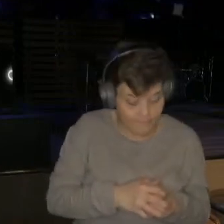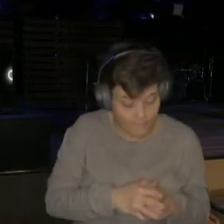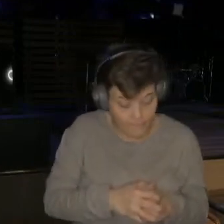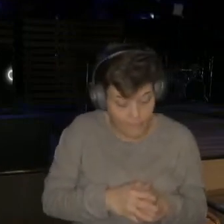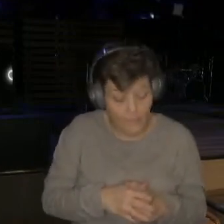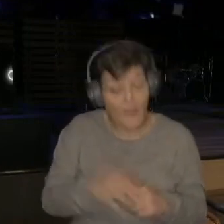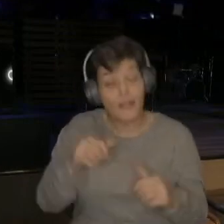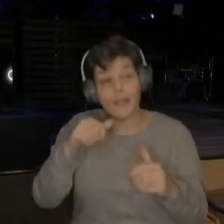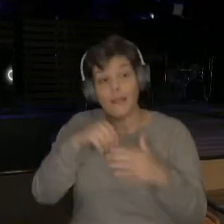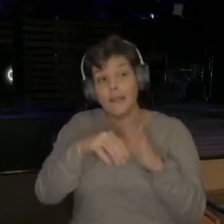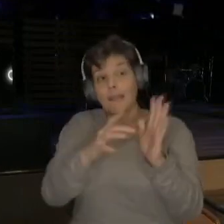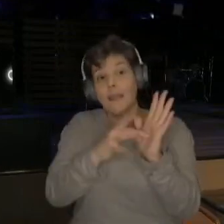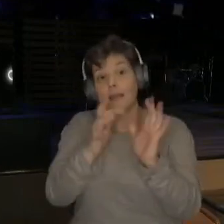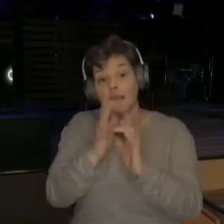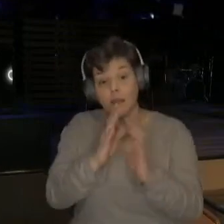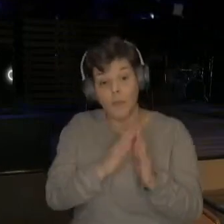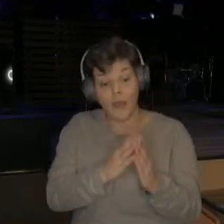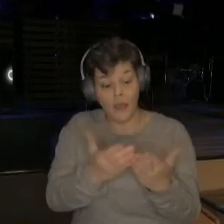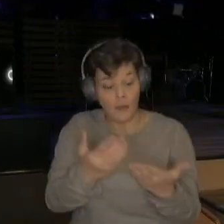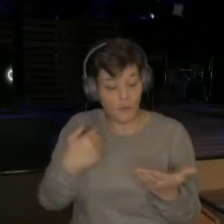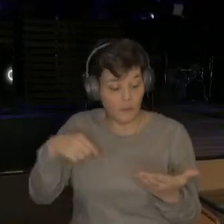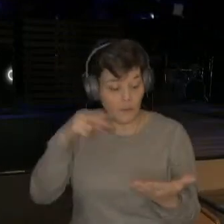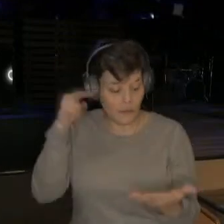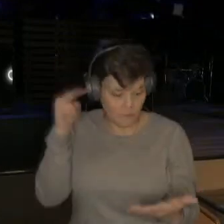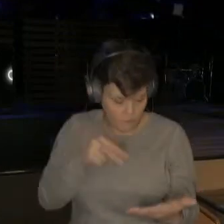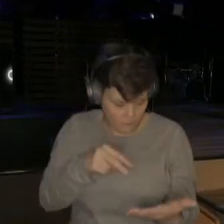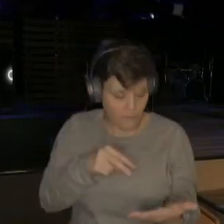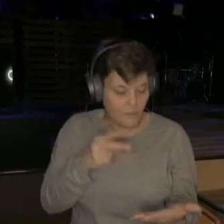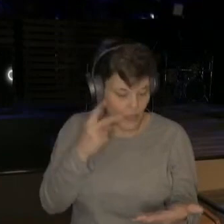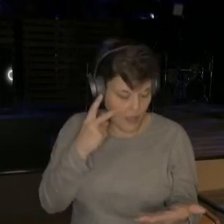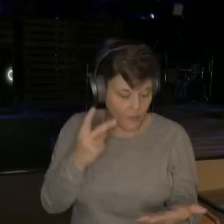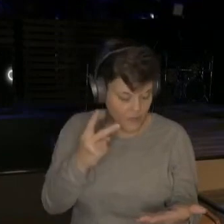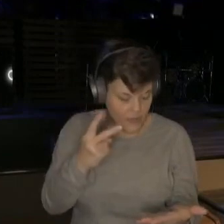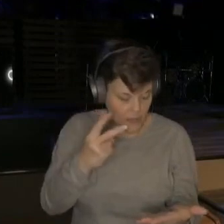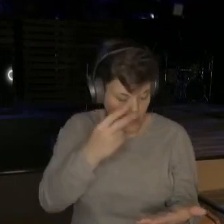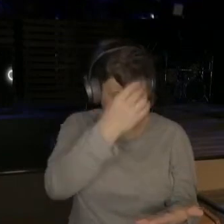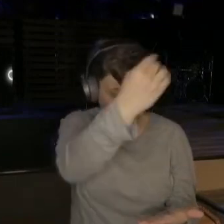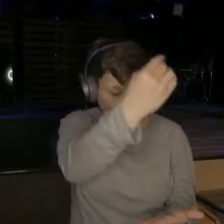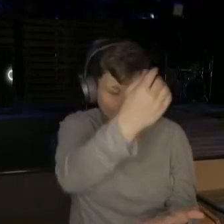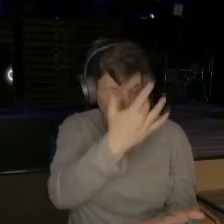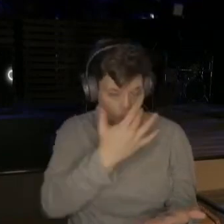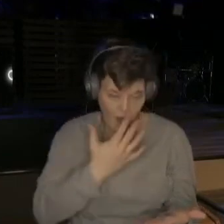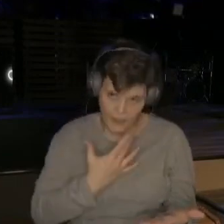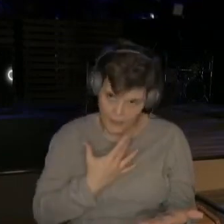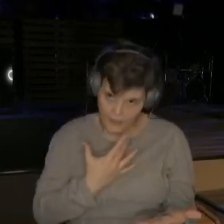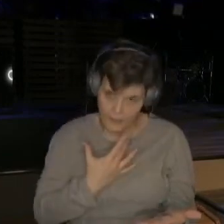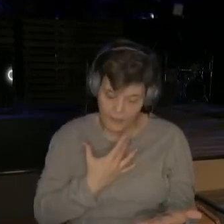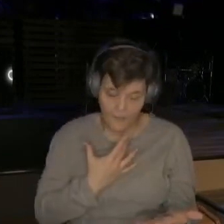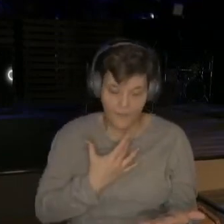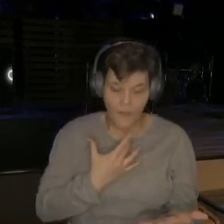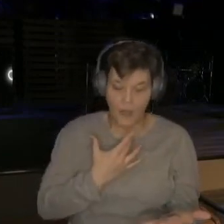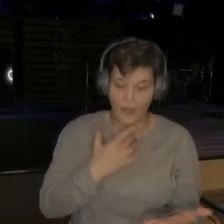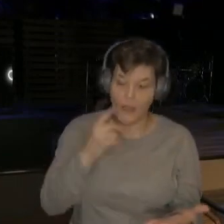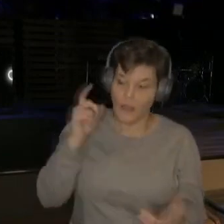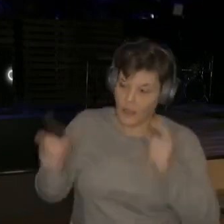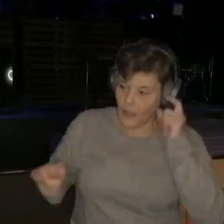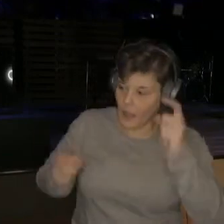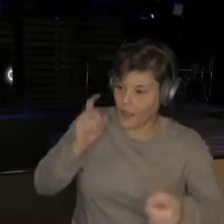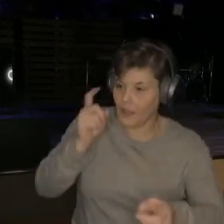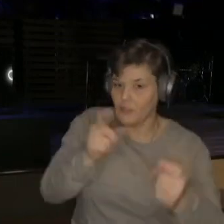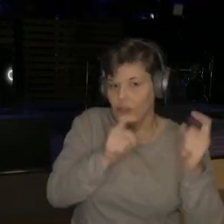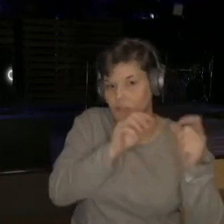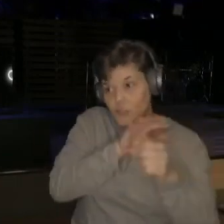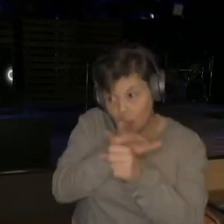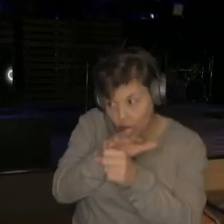a whole, we see a larger narrative of grace and generosity on behalf of